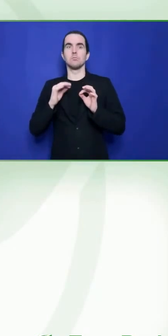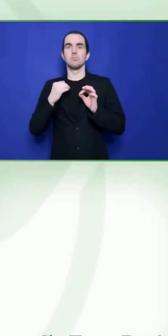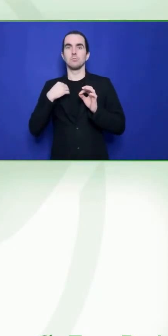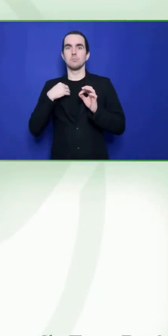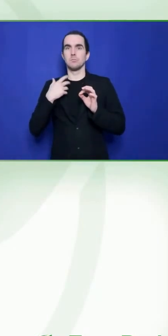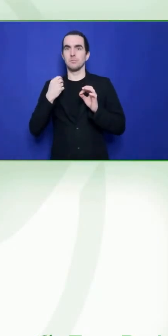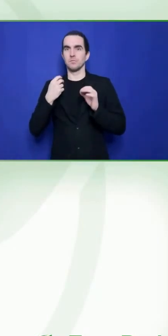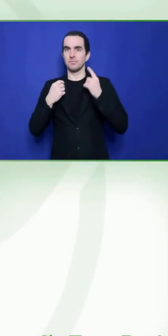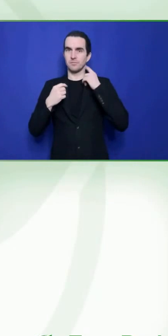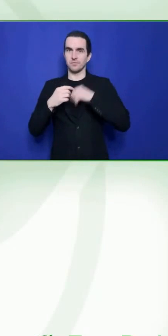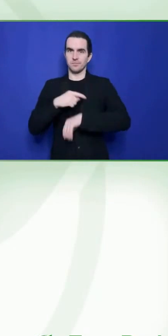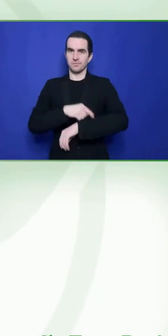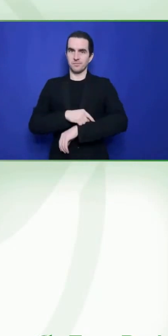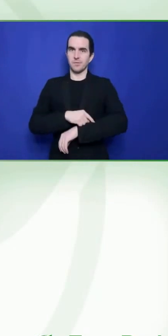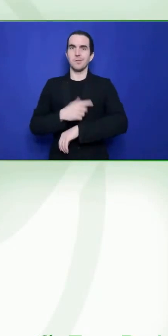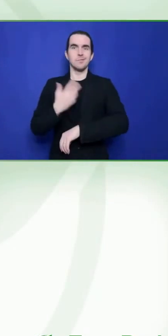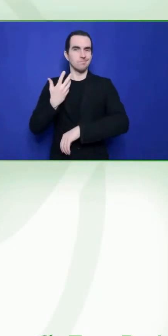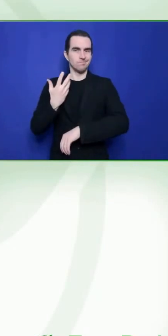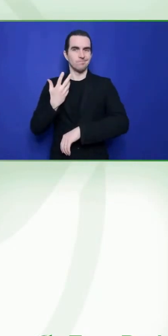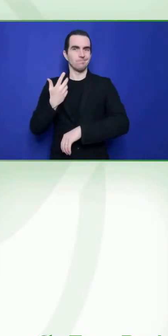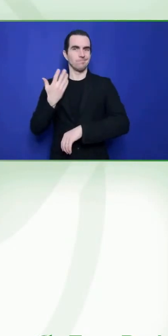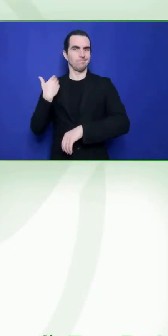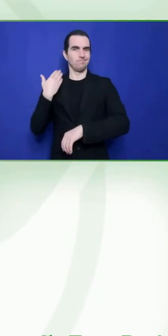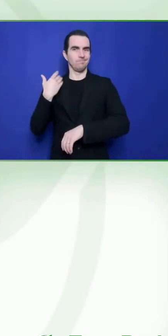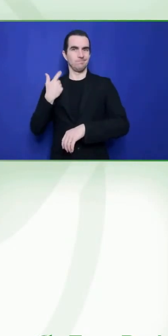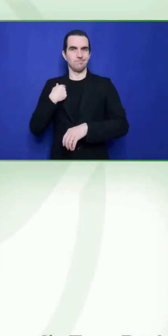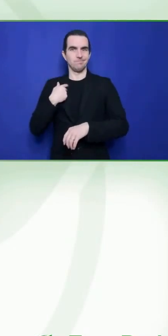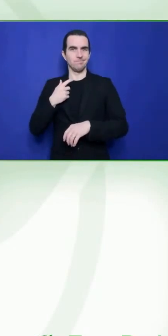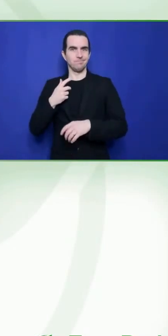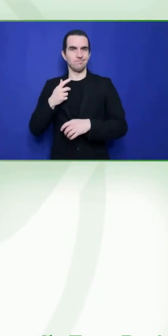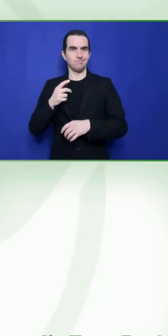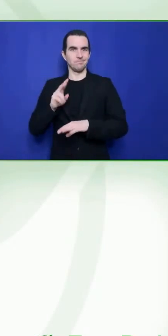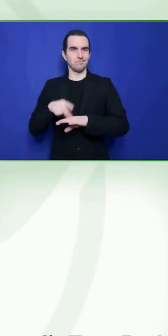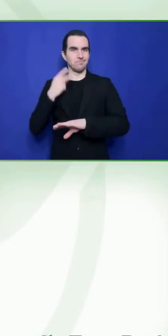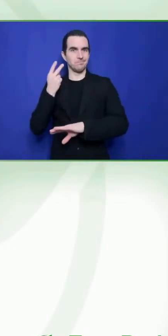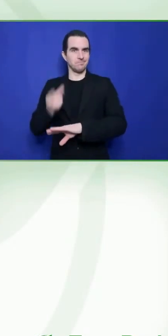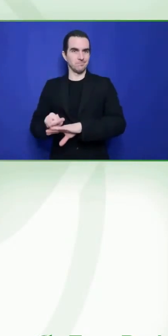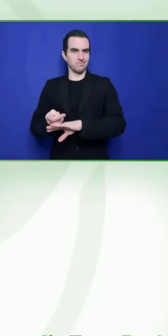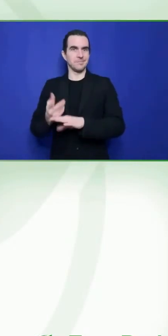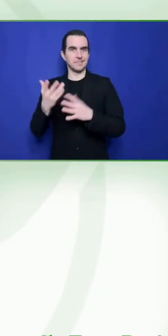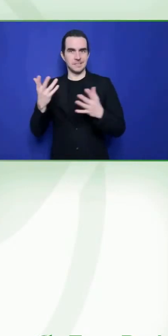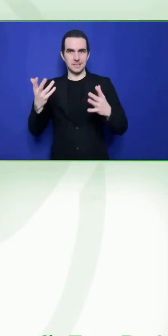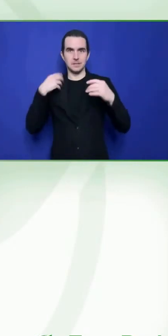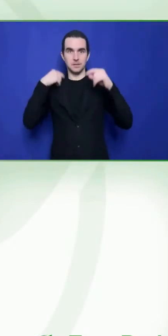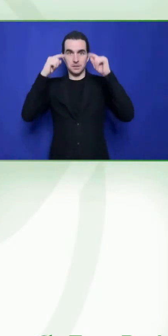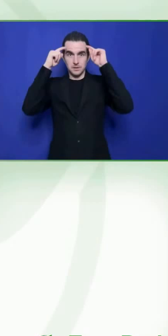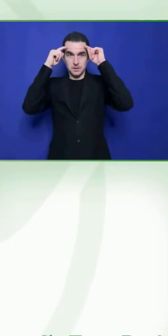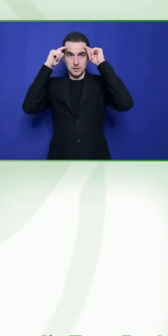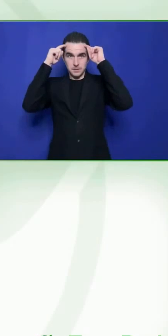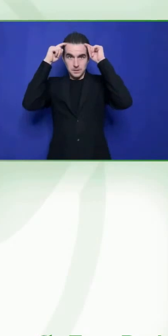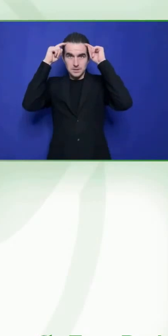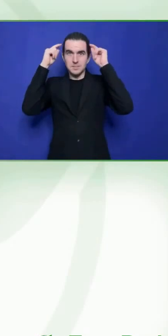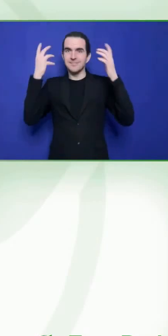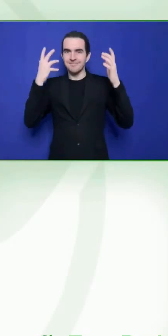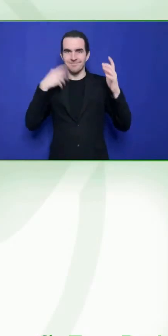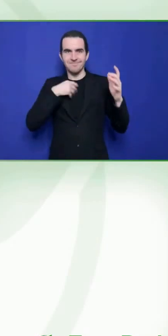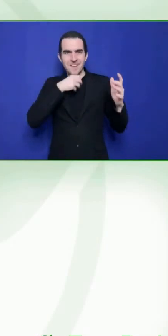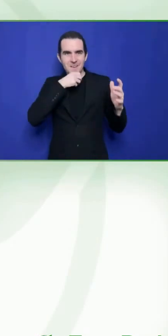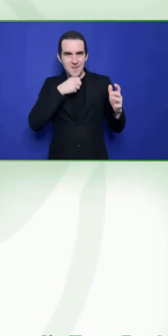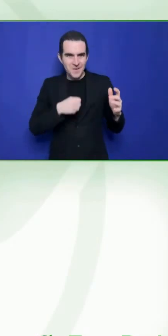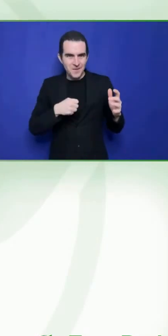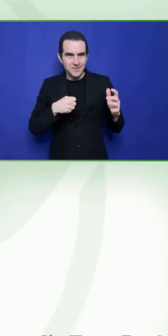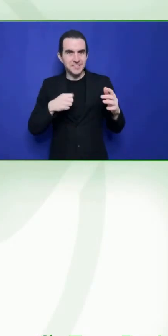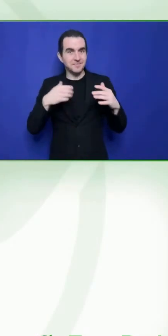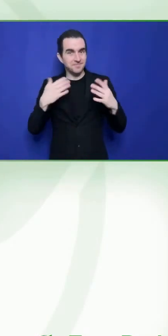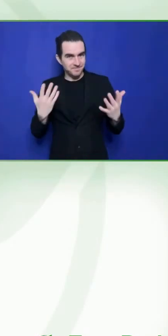long and which will feature 3 of our Zero Project awardees of the year 2020 from the city of